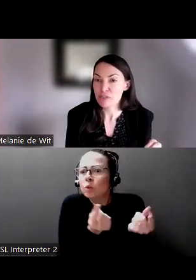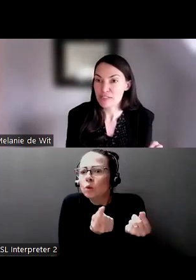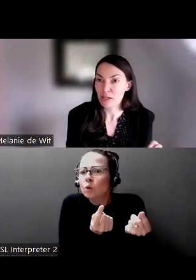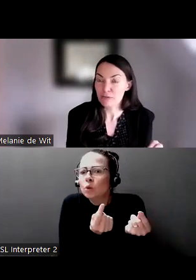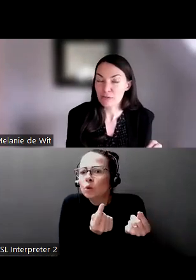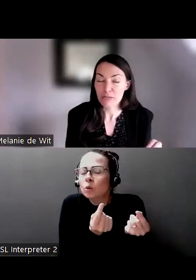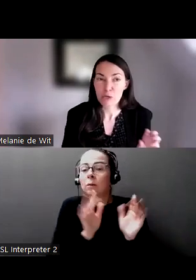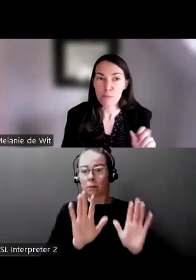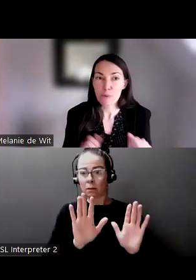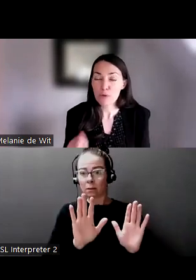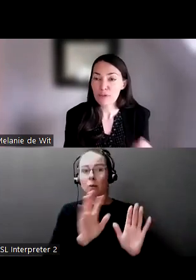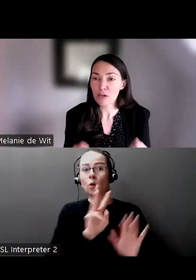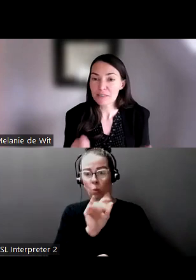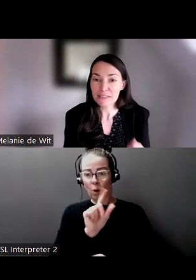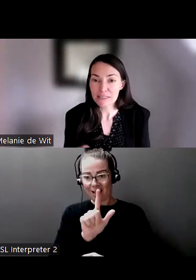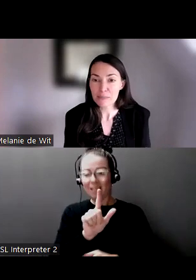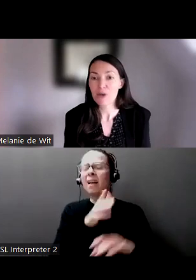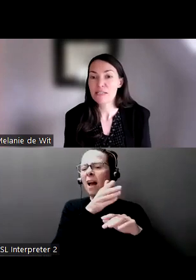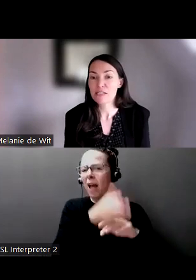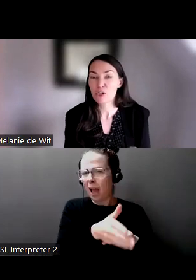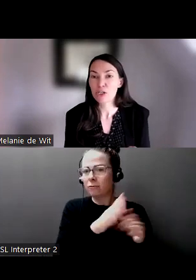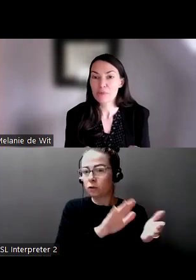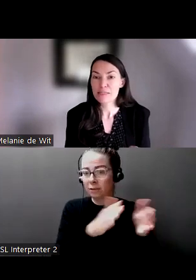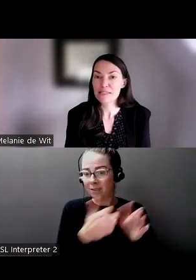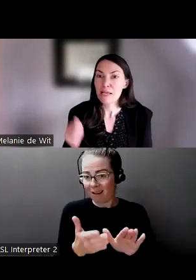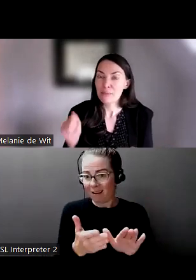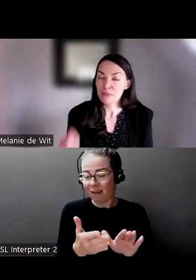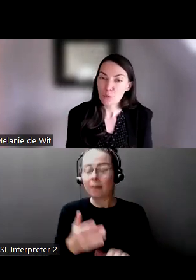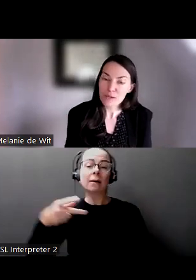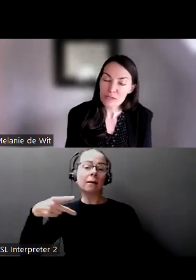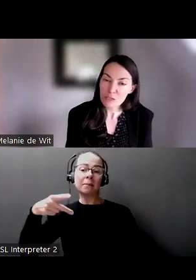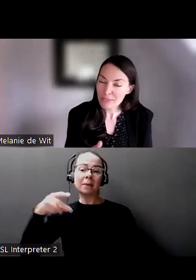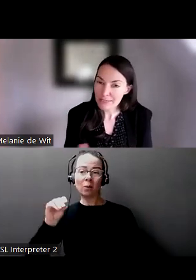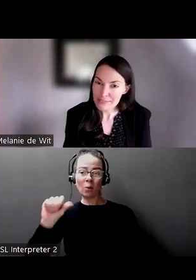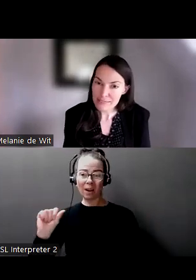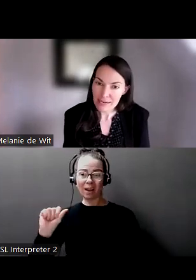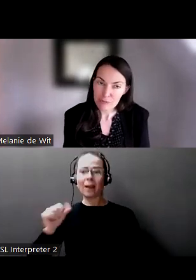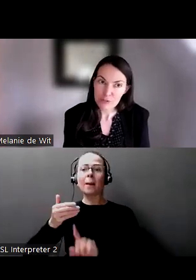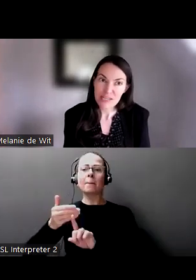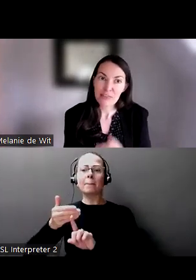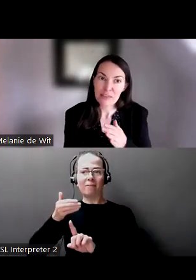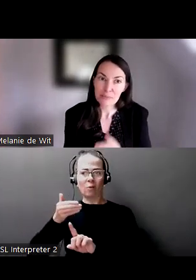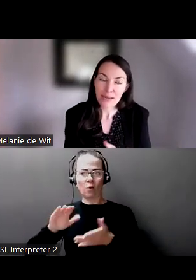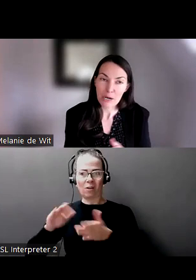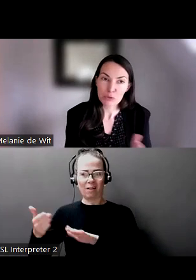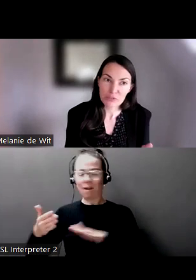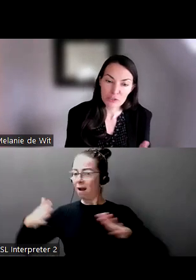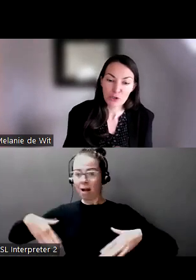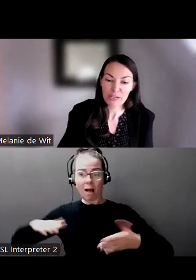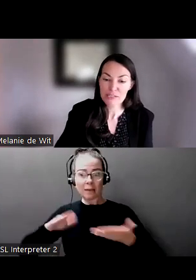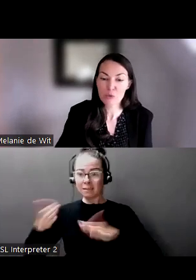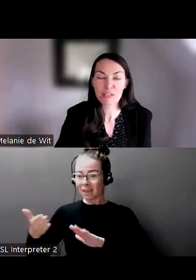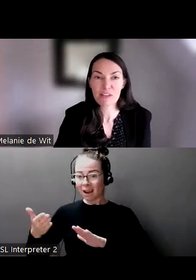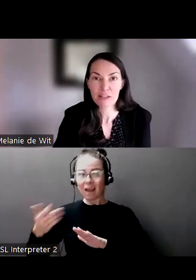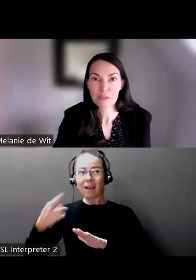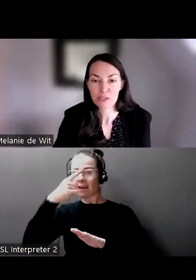for yourself. Okay, so both are legally binding documents, but the will only kicks in after death, and the power of